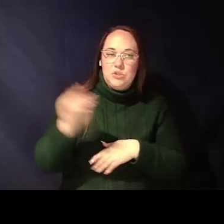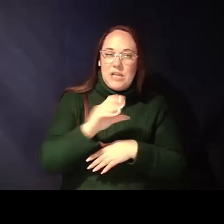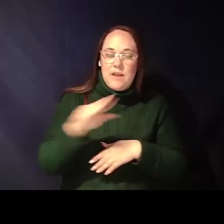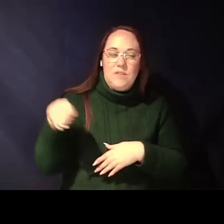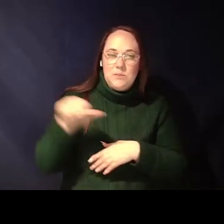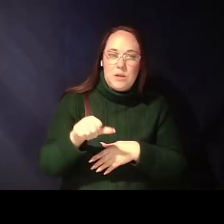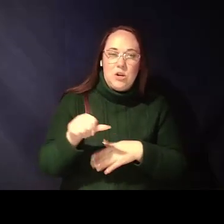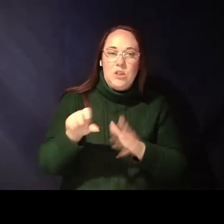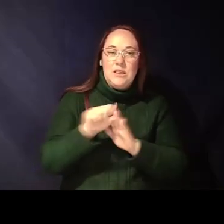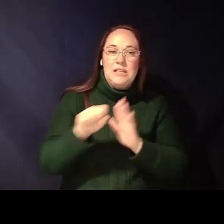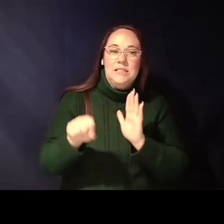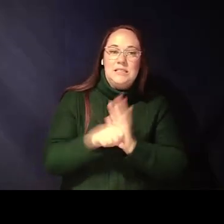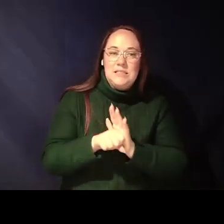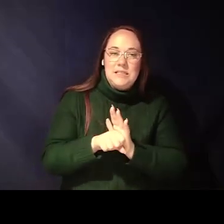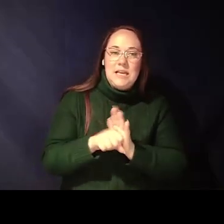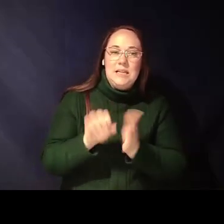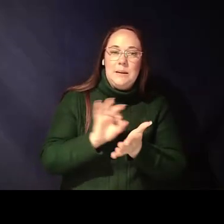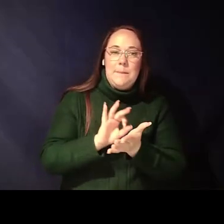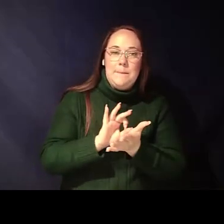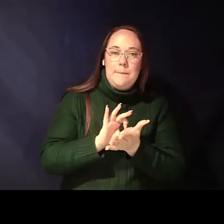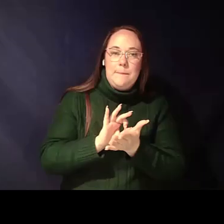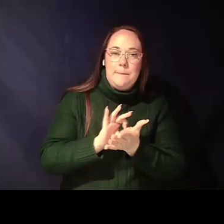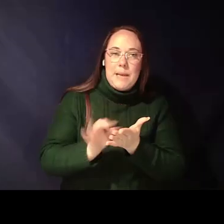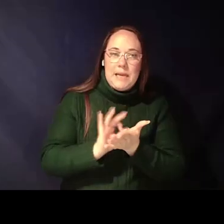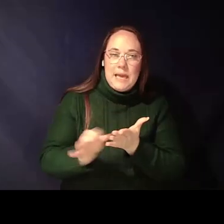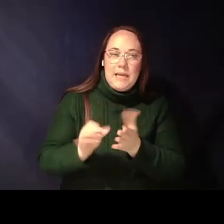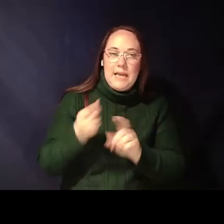Medicaid expansion states?